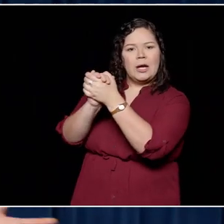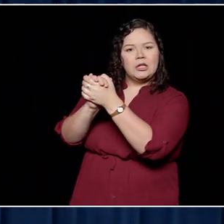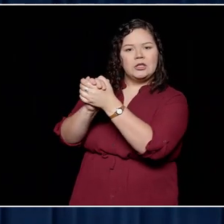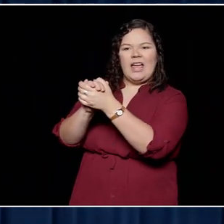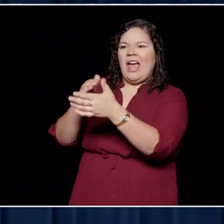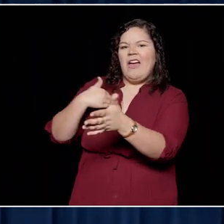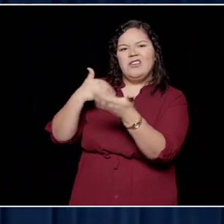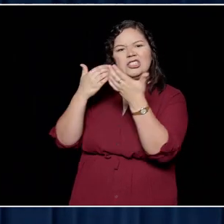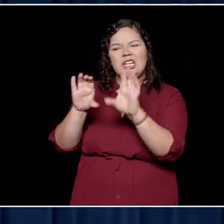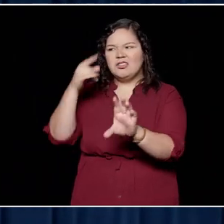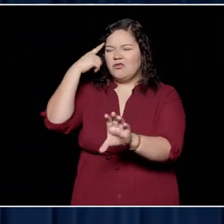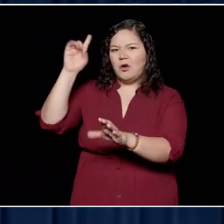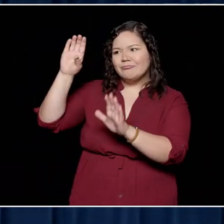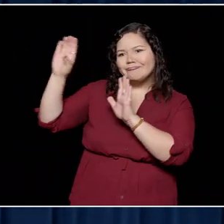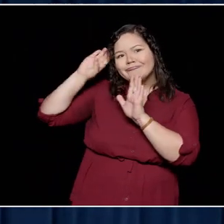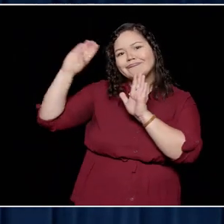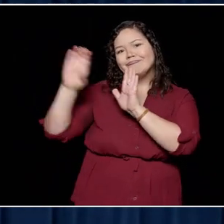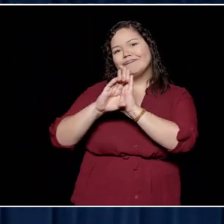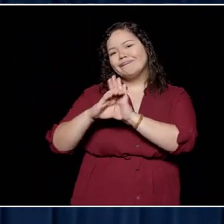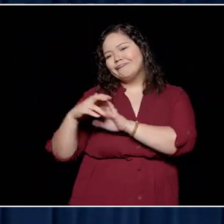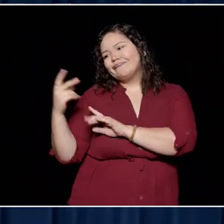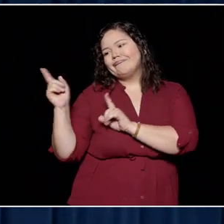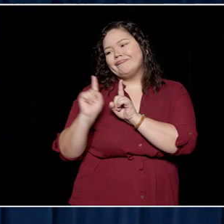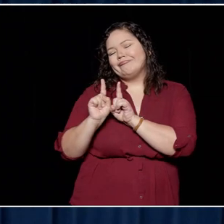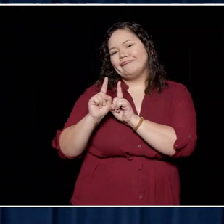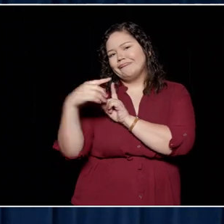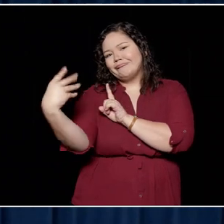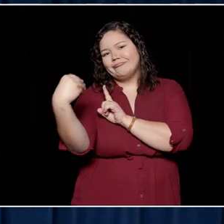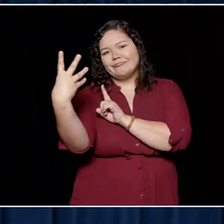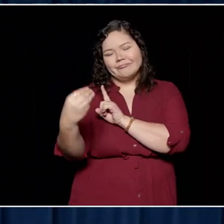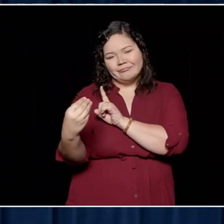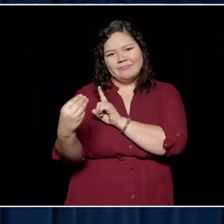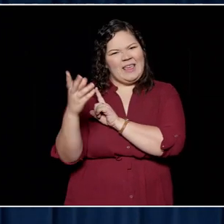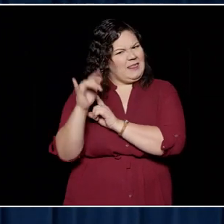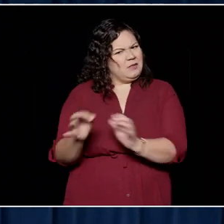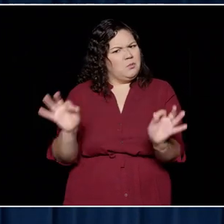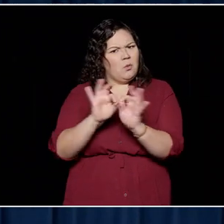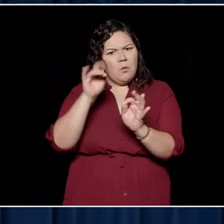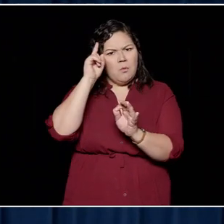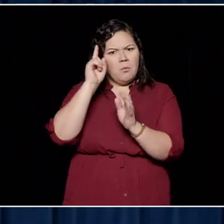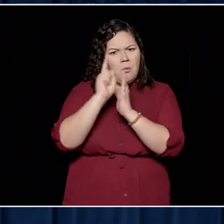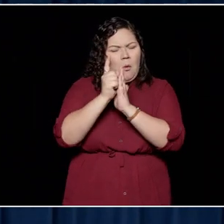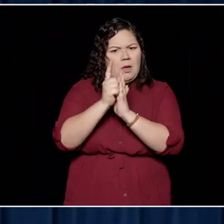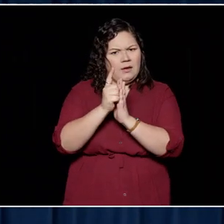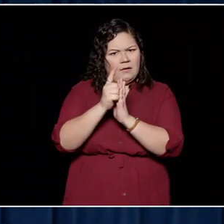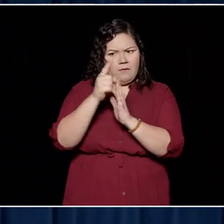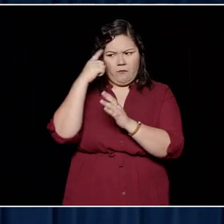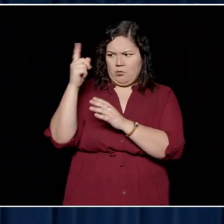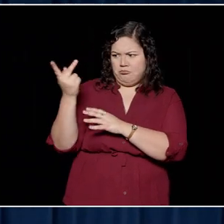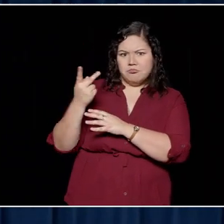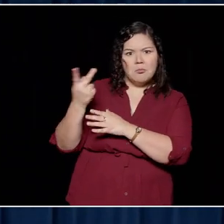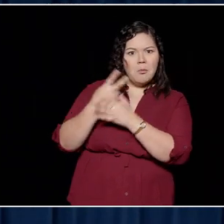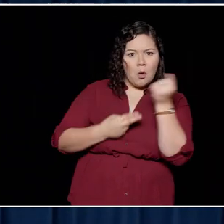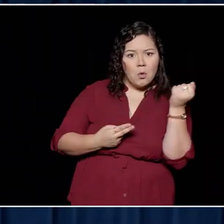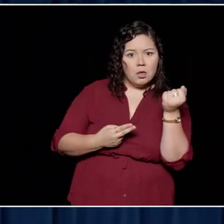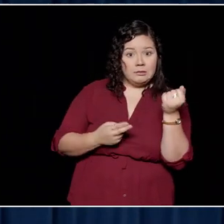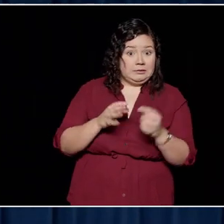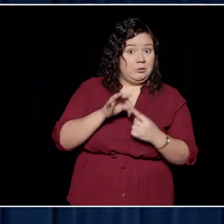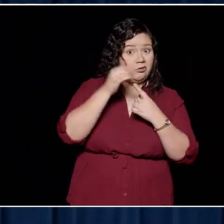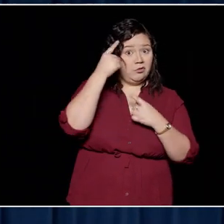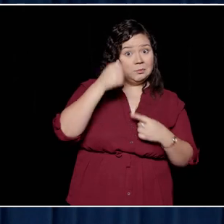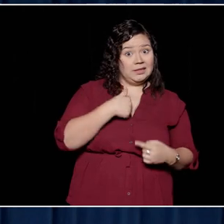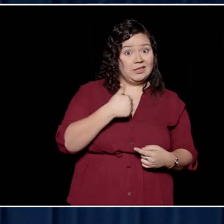a chance to take a photo together. That's an important moment for both of us, especially for